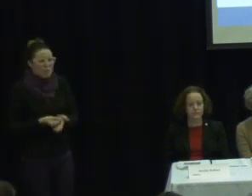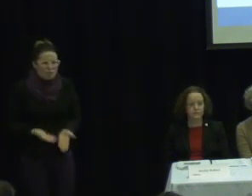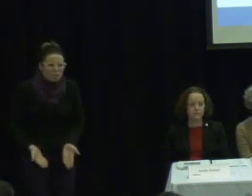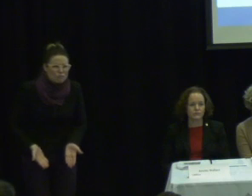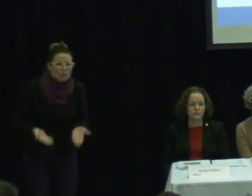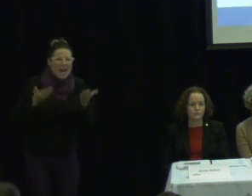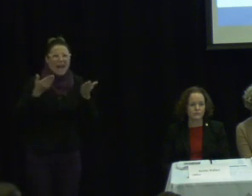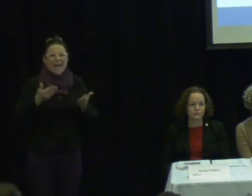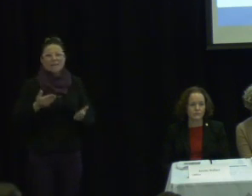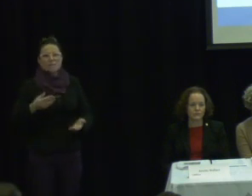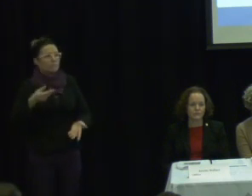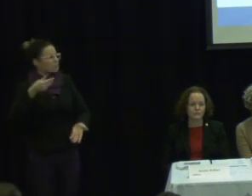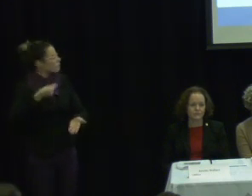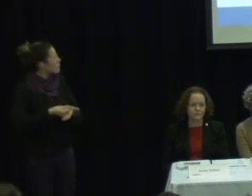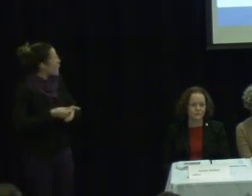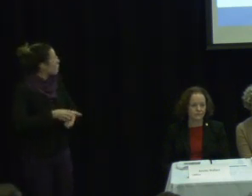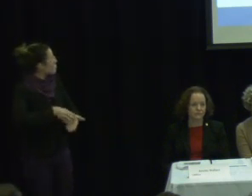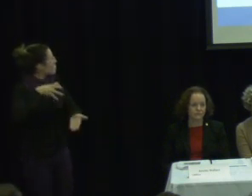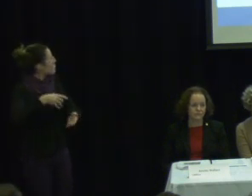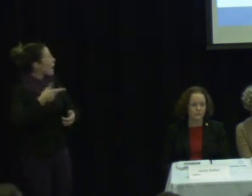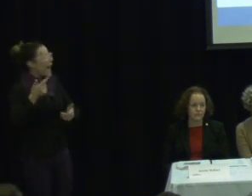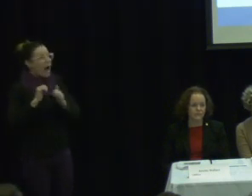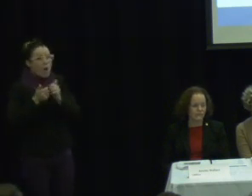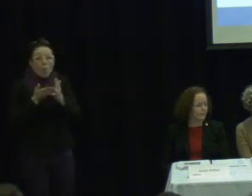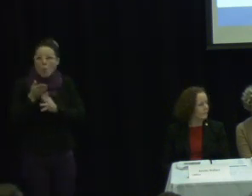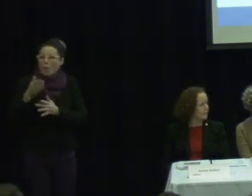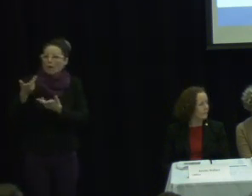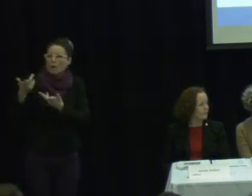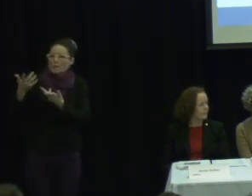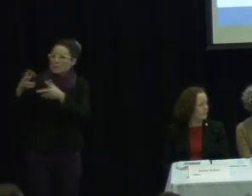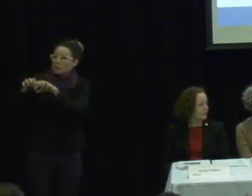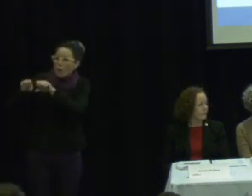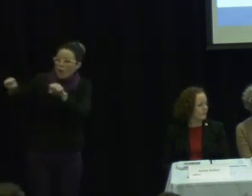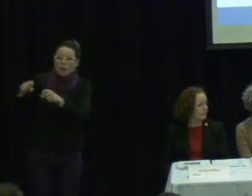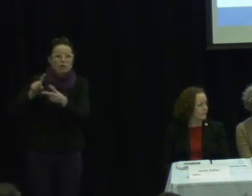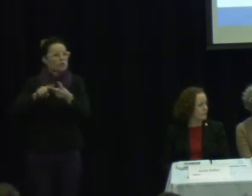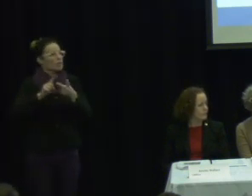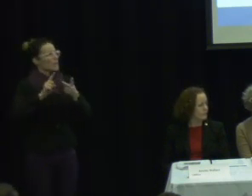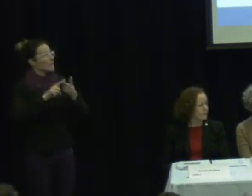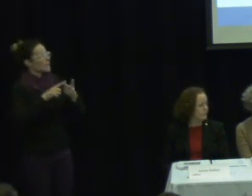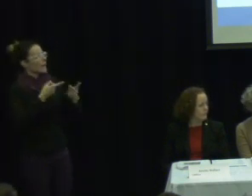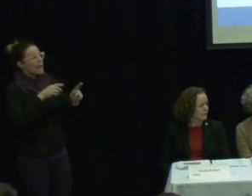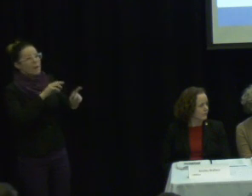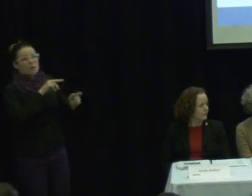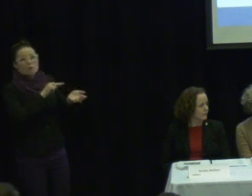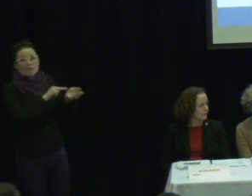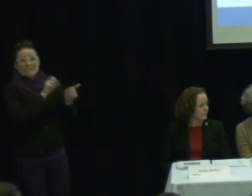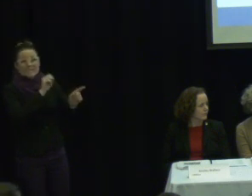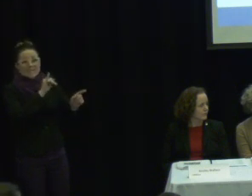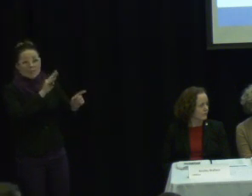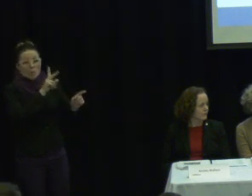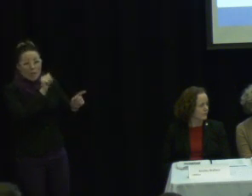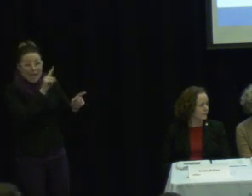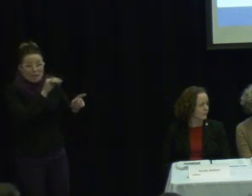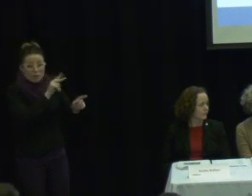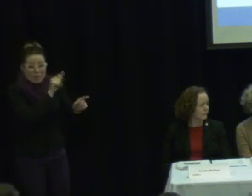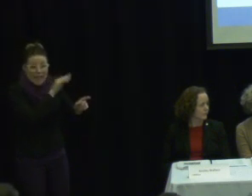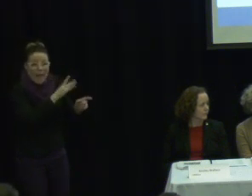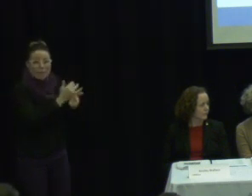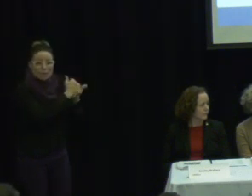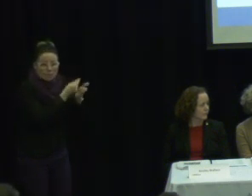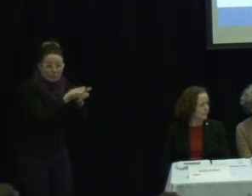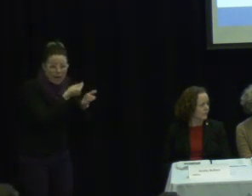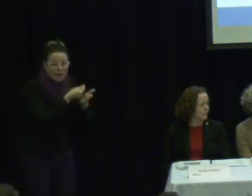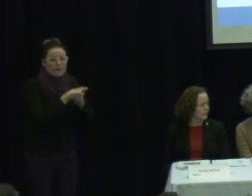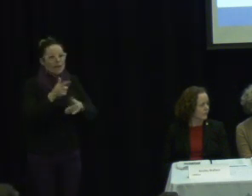and commitments to different buildings and different, you know, our nursing simulation labs and things like that, those kind of cybersecurity and